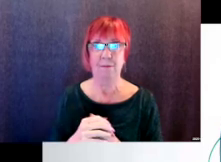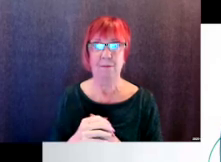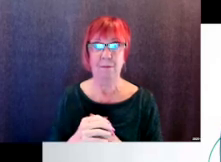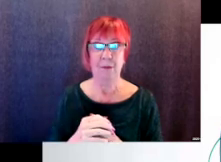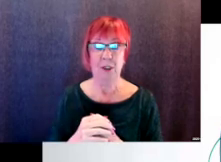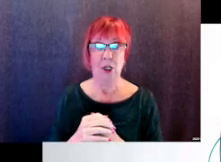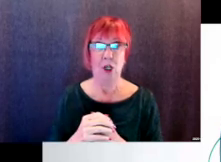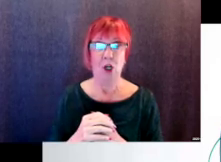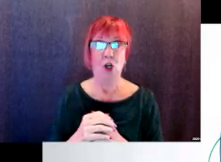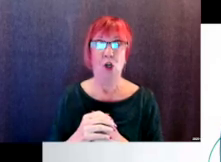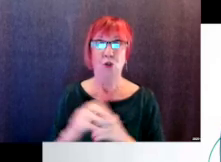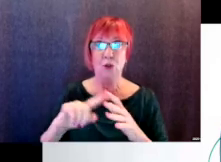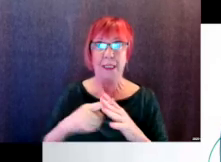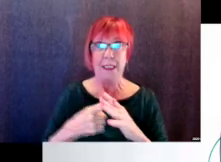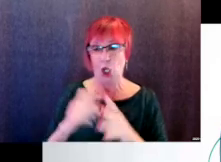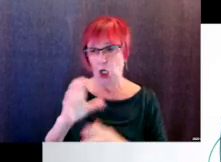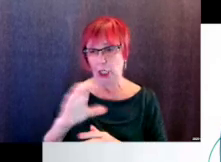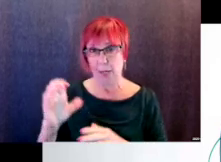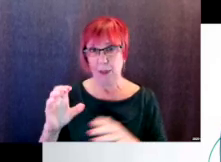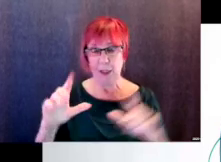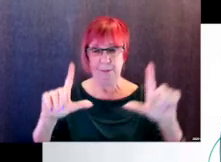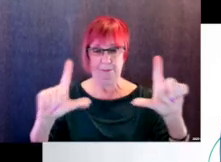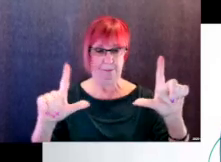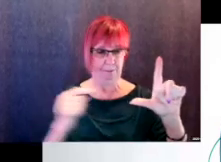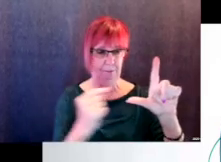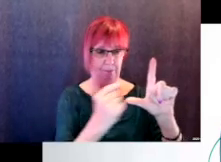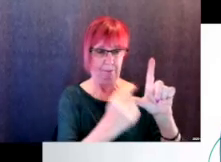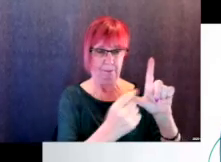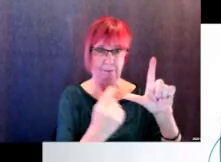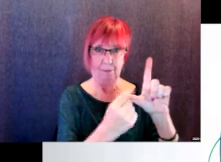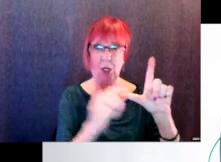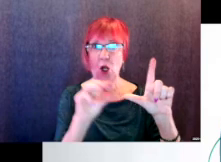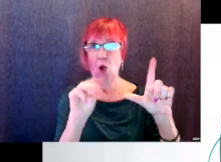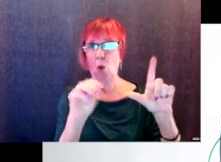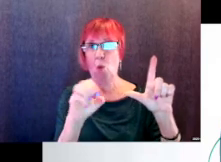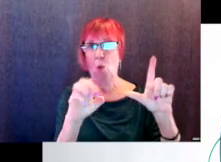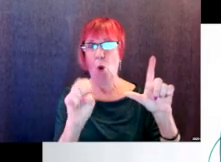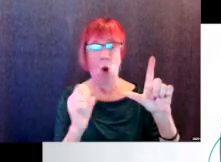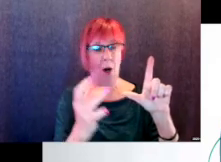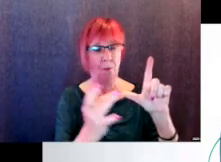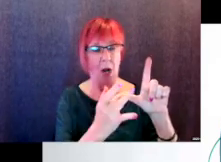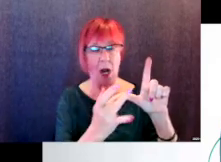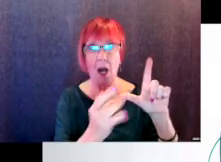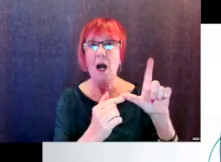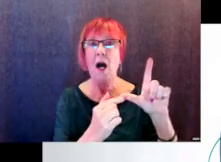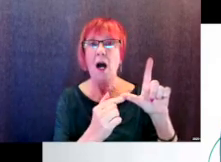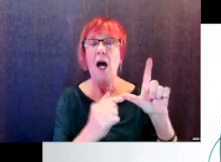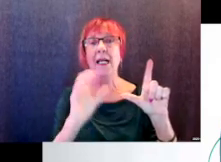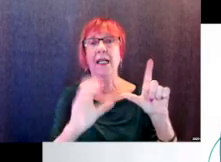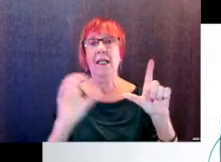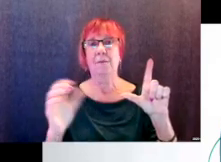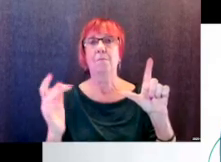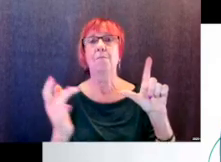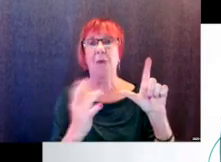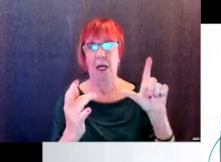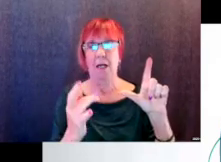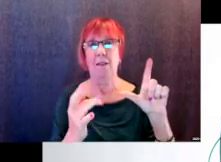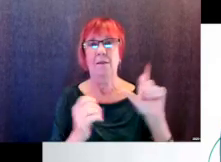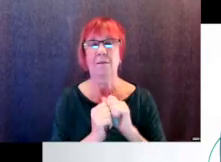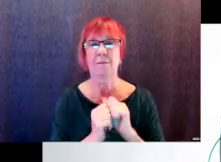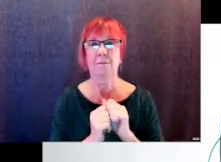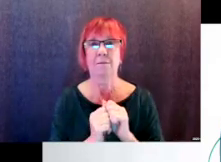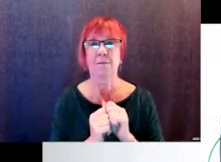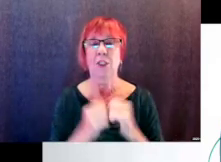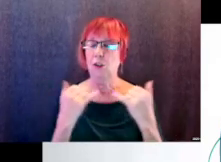Before we begin, there are a few housekeeping items that we need to address. This meeting is being